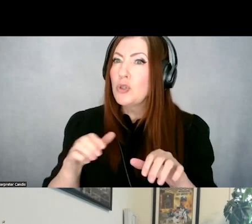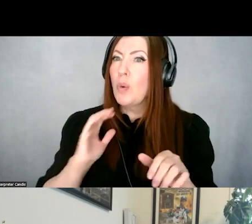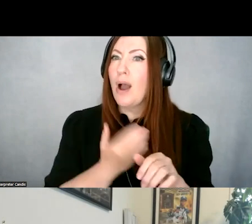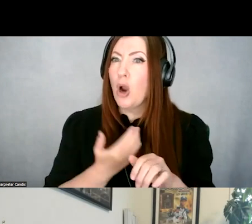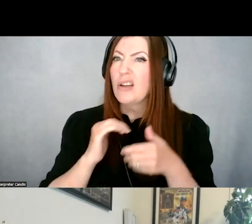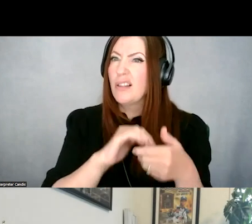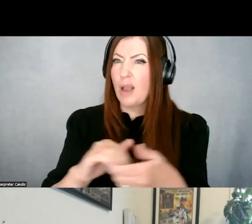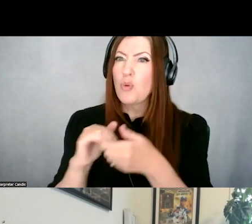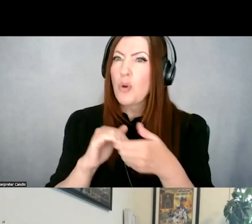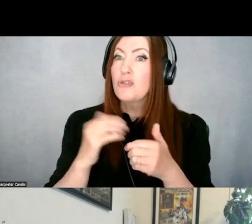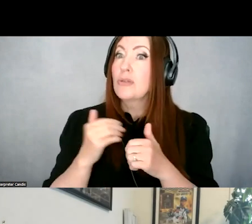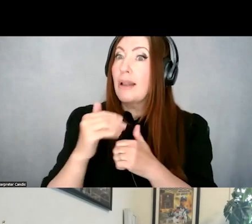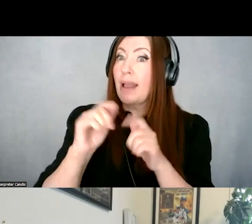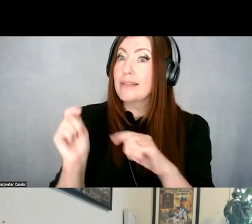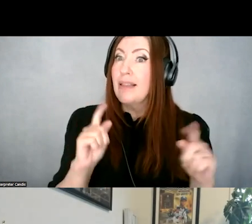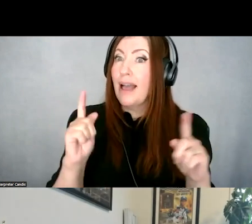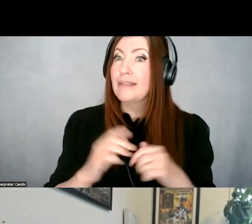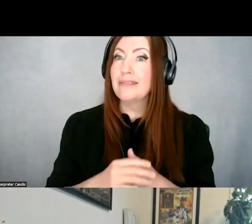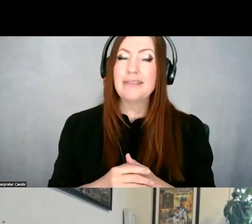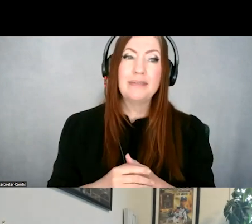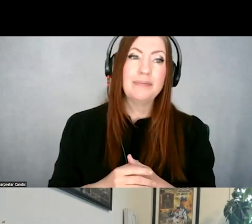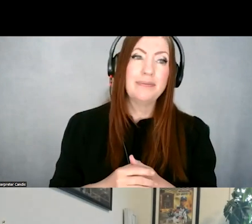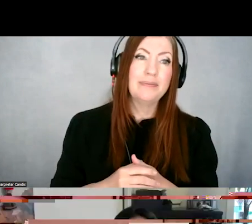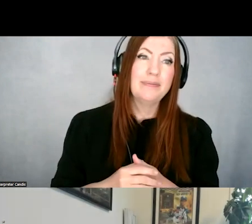So next slide, please.